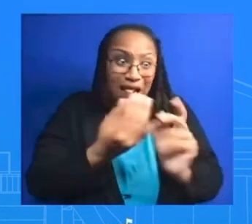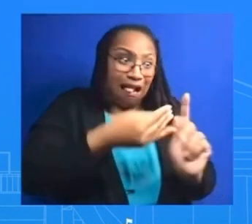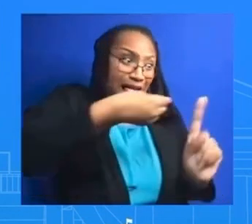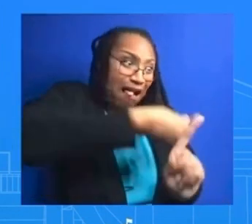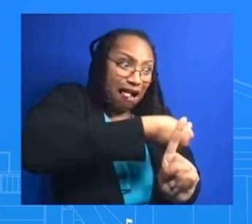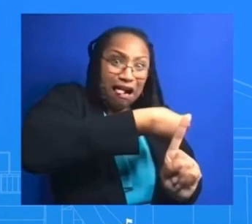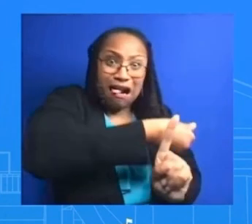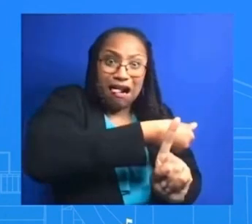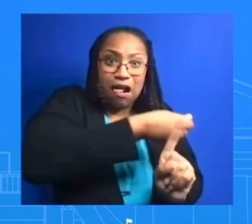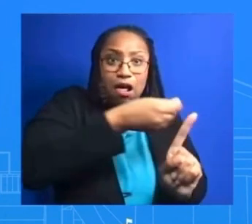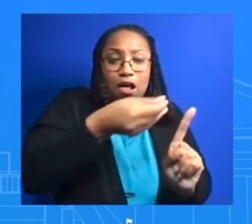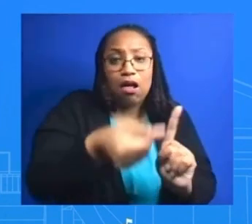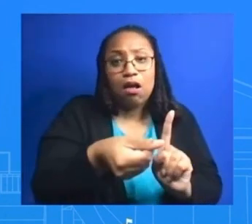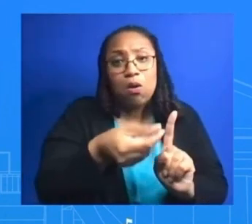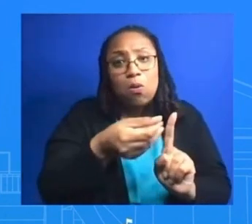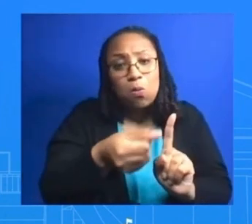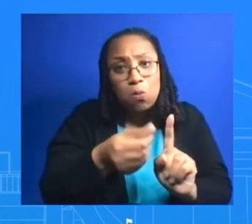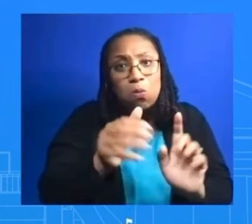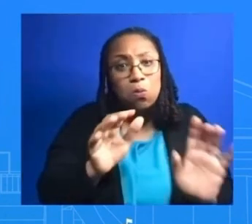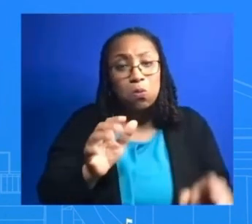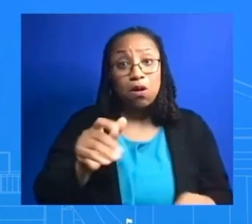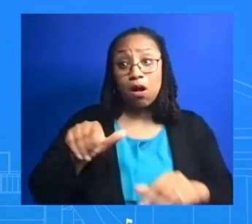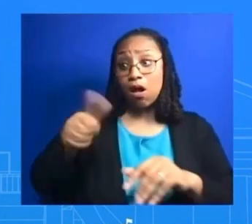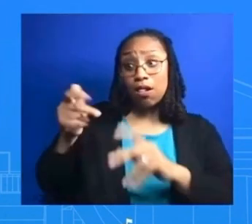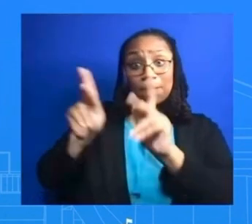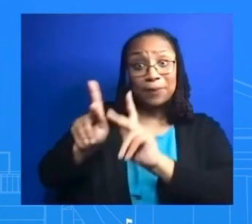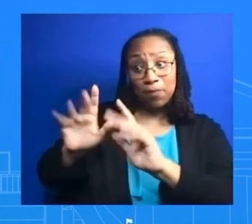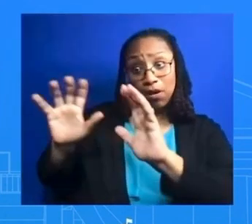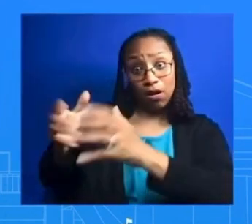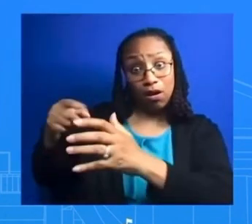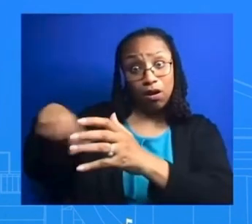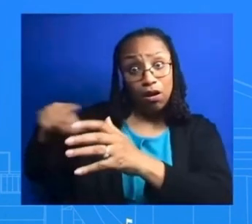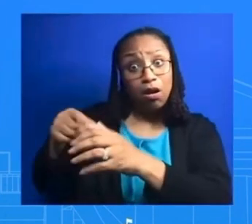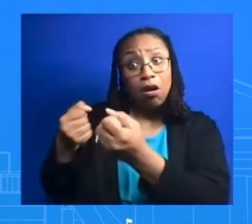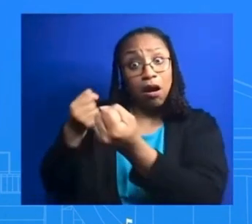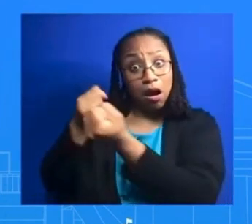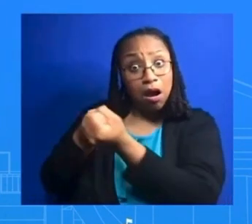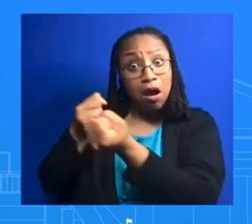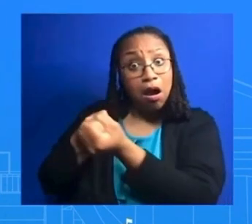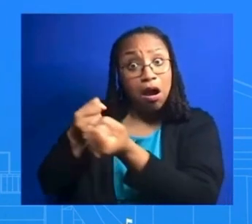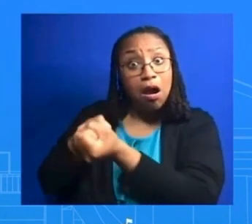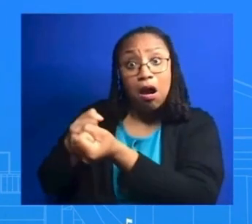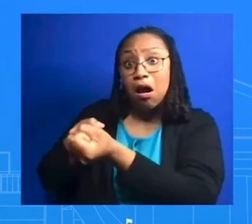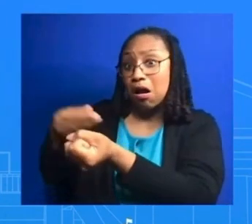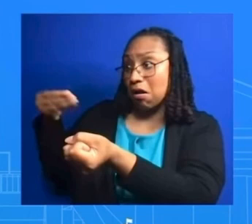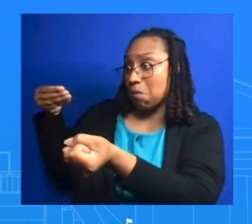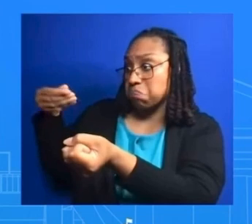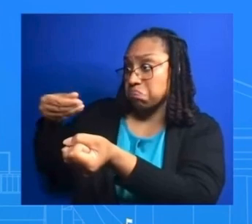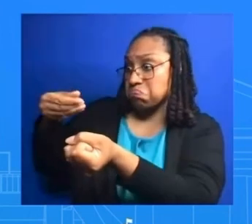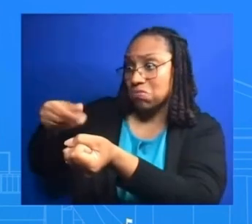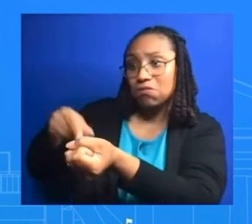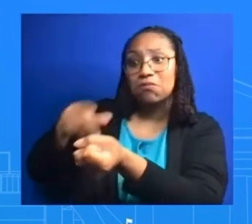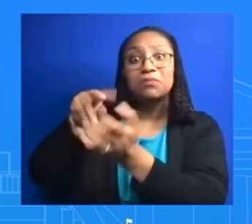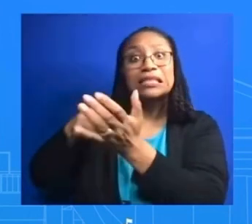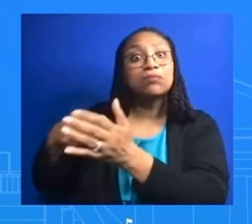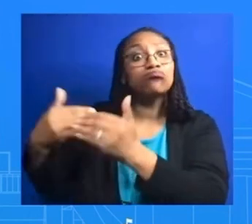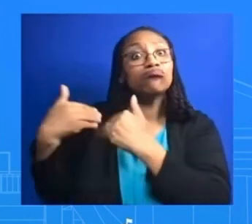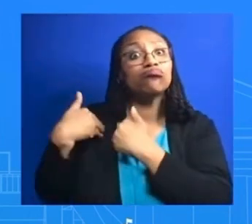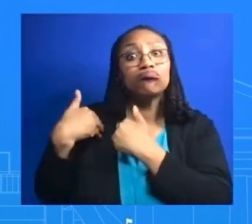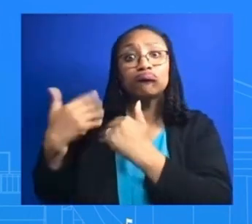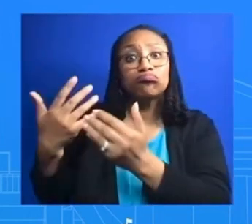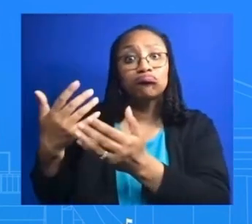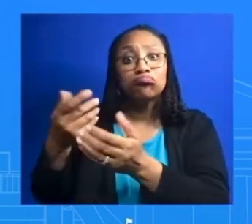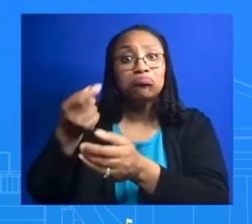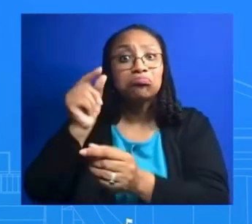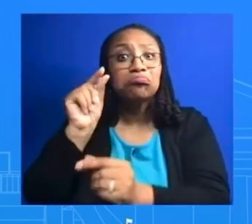their own loans. So there's a really serious issue here that is one of the many reasons why the president pursued this debt relief path and why he is continuing to